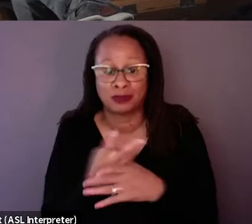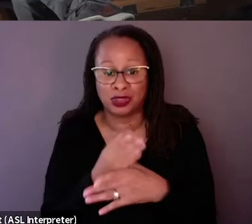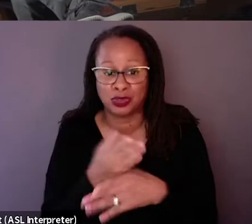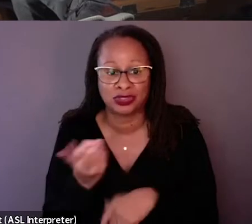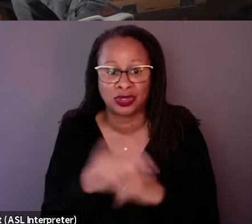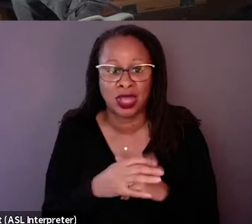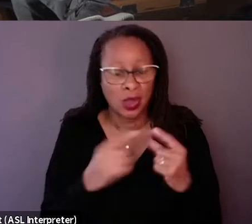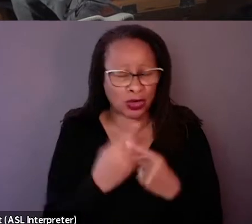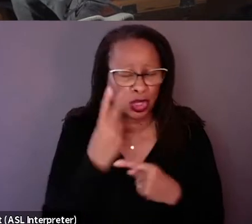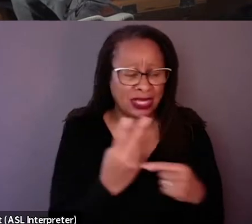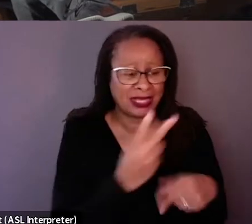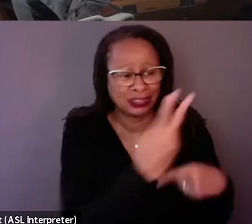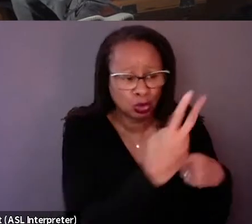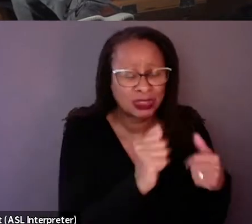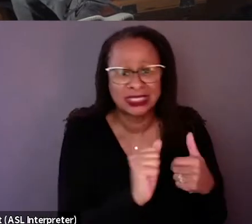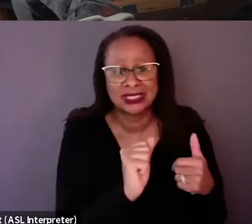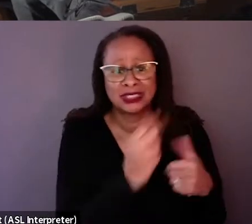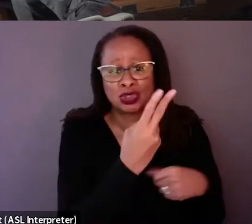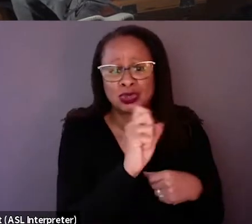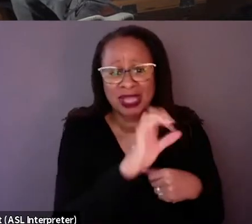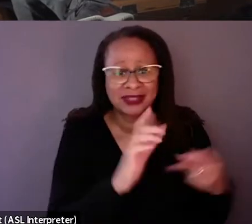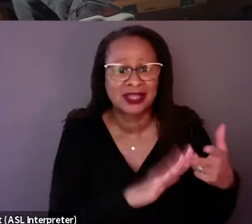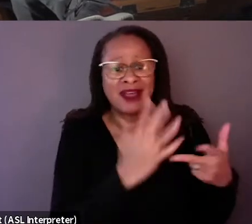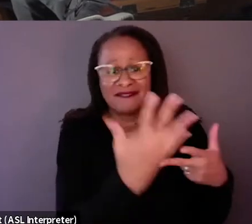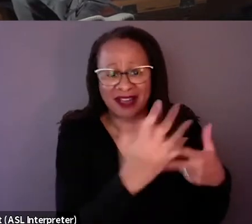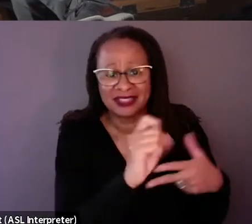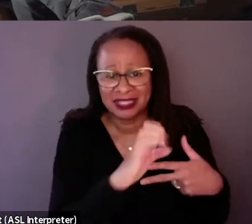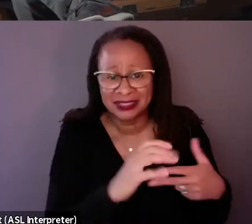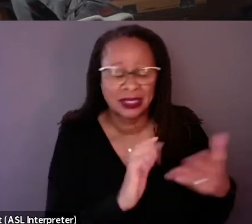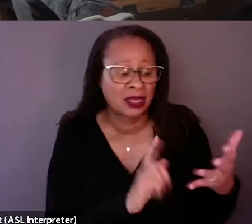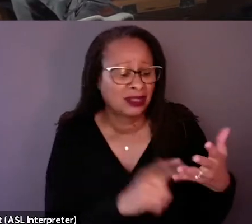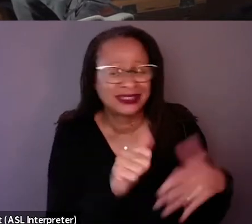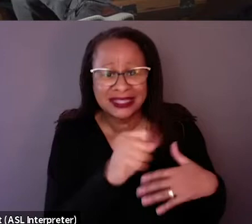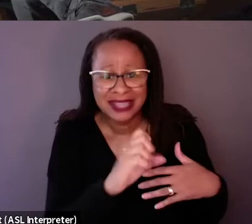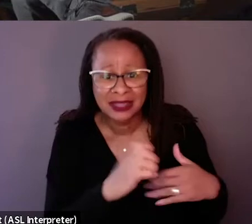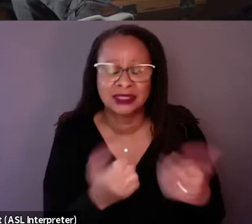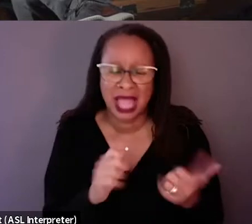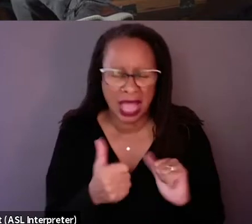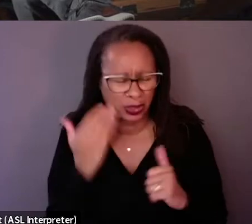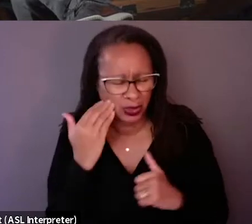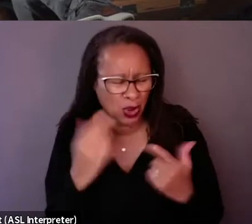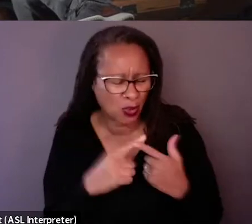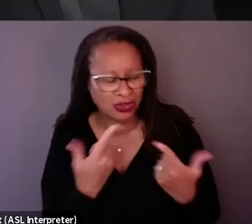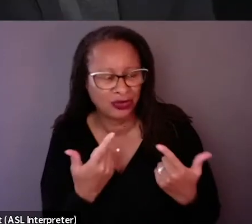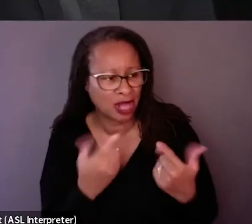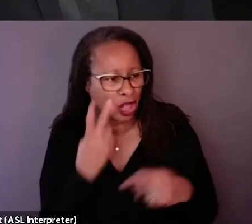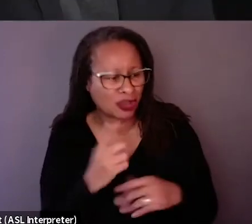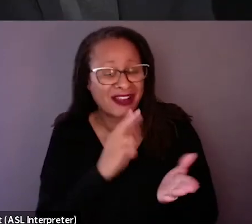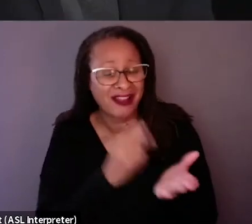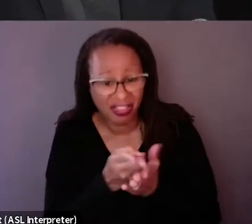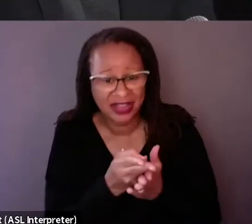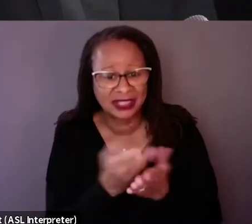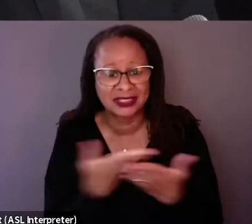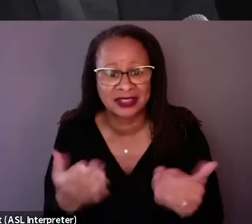tiny snippets of film, how could you tell when you're seeing the authentic crafts and the stage-managed crafts? That's a